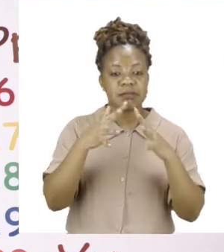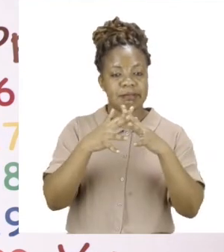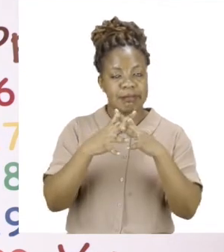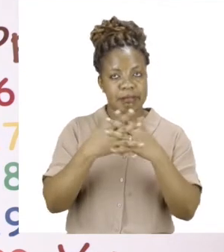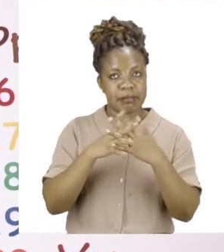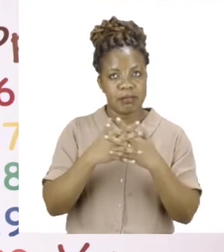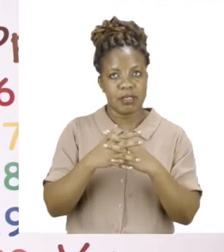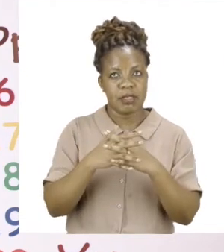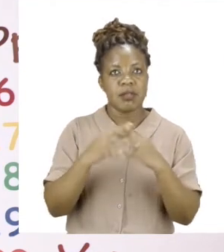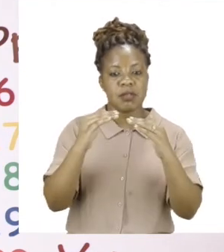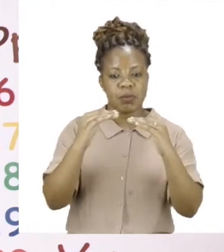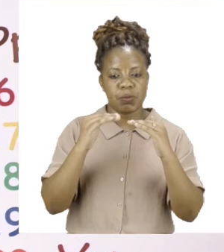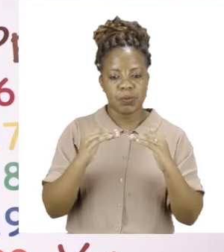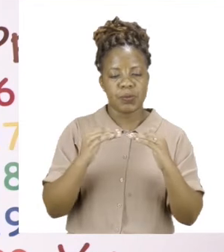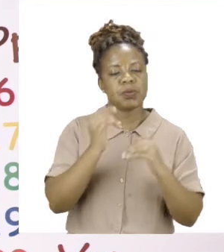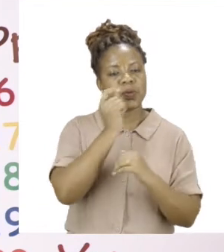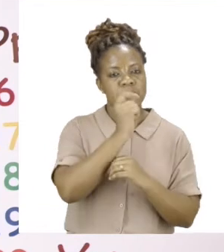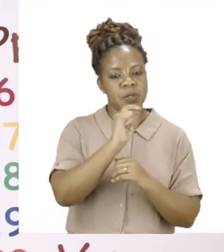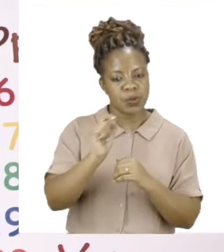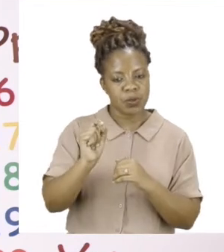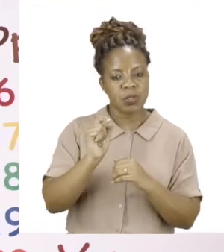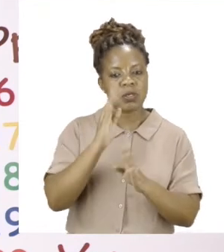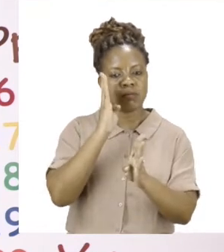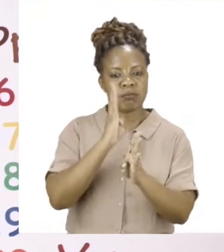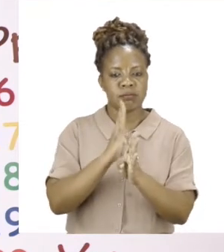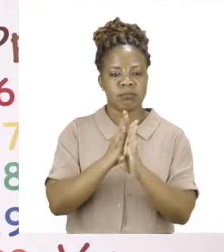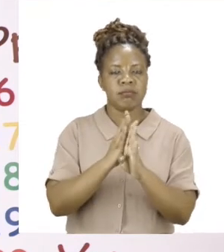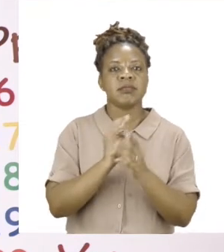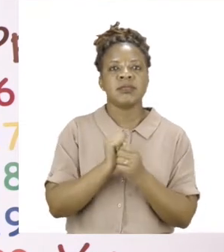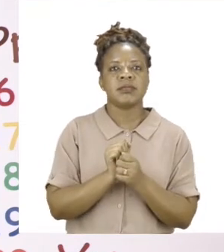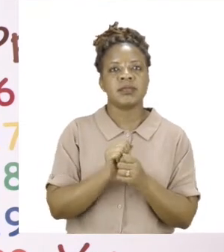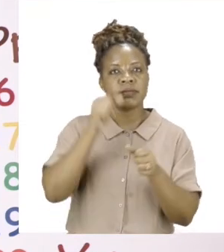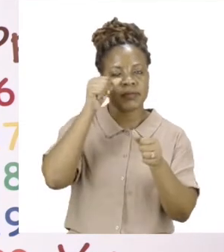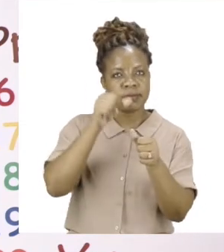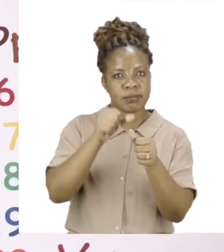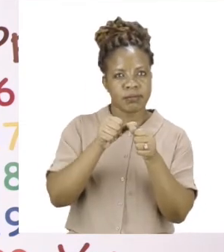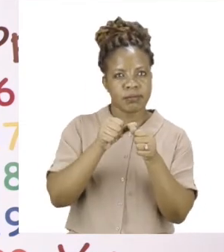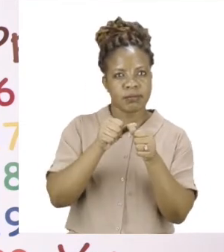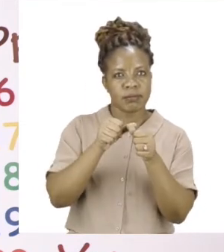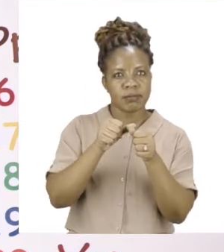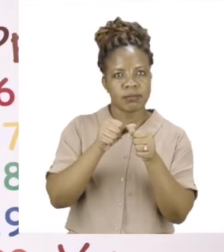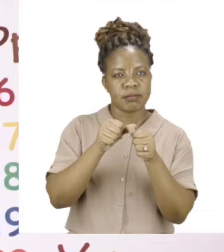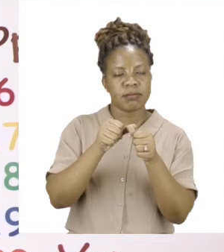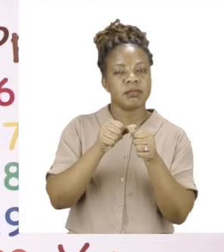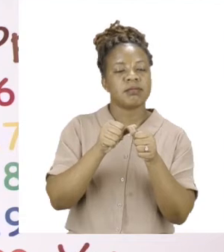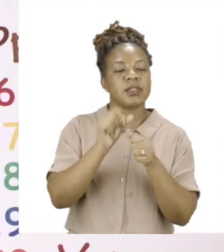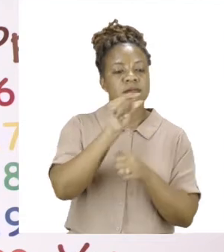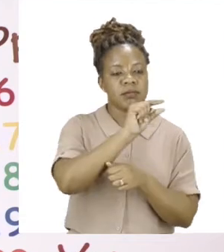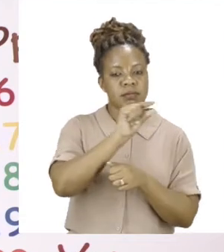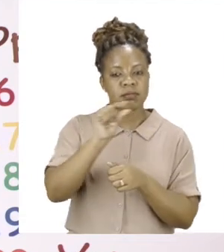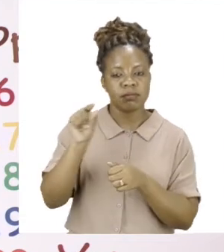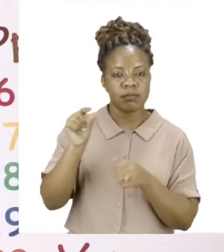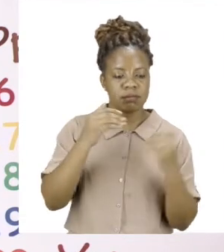grade 2s, that a sentence starts with a capital letter. So we need to look for a capital letter here. And in